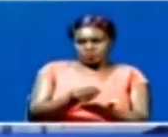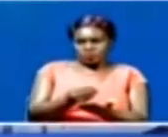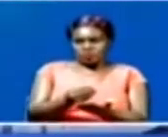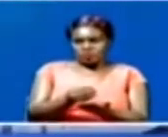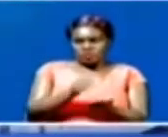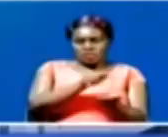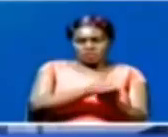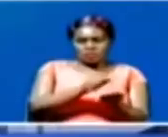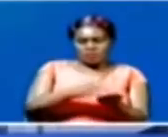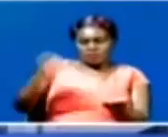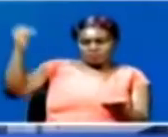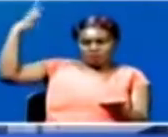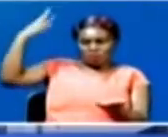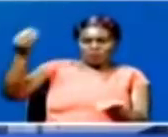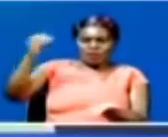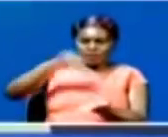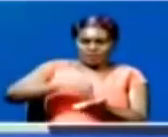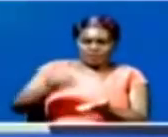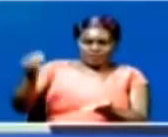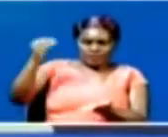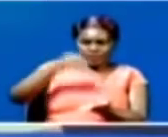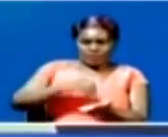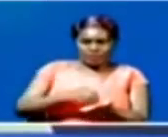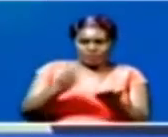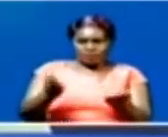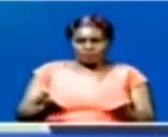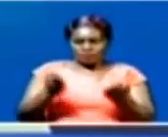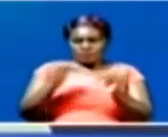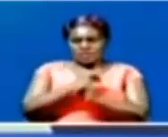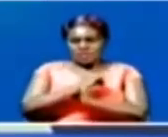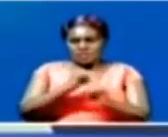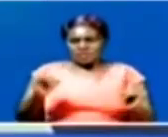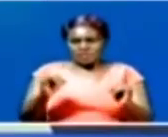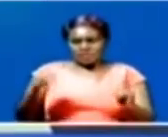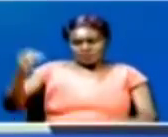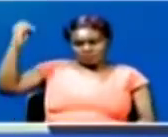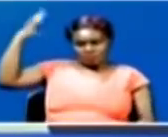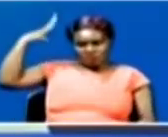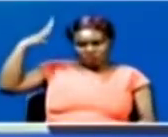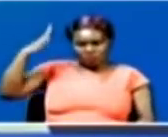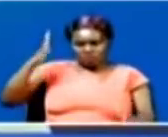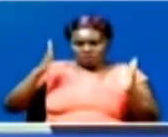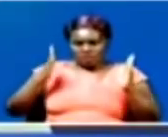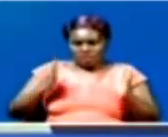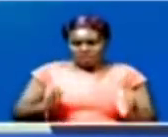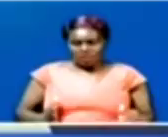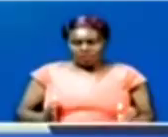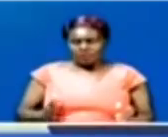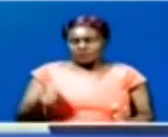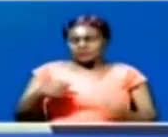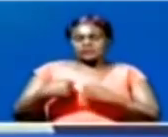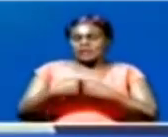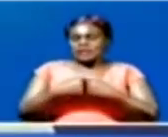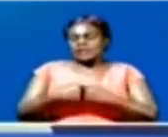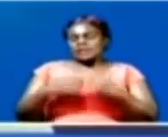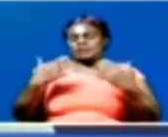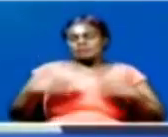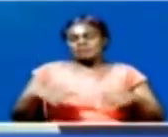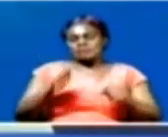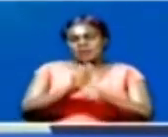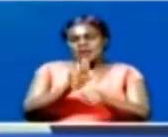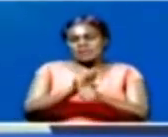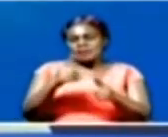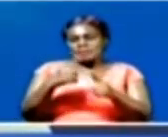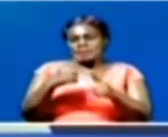of renewable energy products. Providing clean and sustainable energy in humanitarian setting has been a big challenge, but